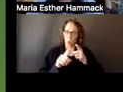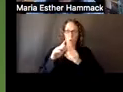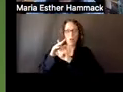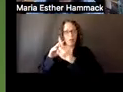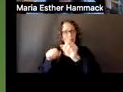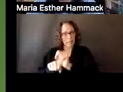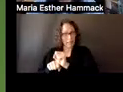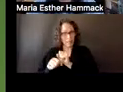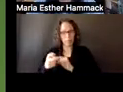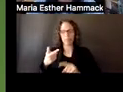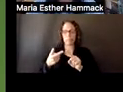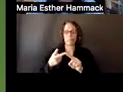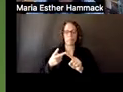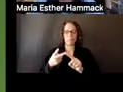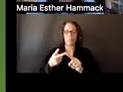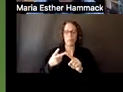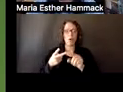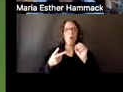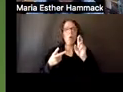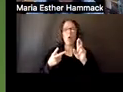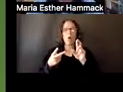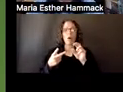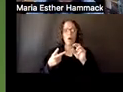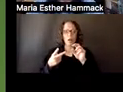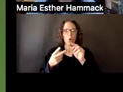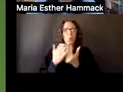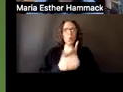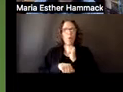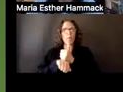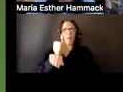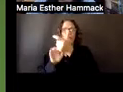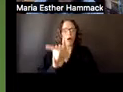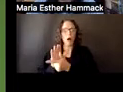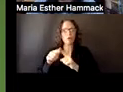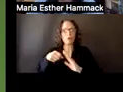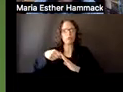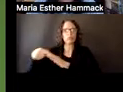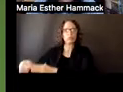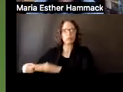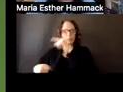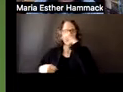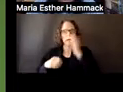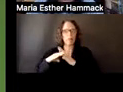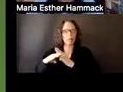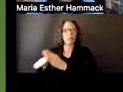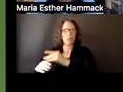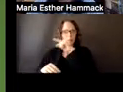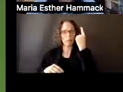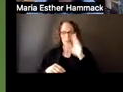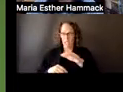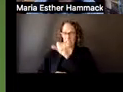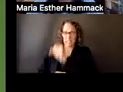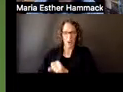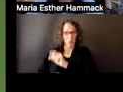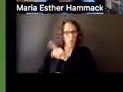the restrictive laws that were being implemented, not only across the South, but across the US North as well,